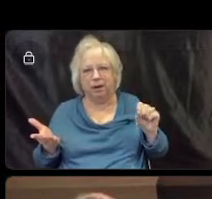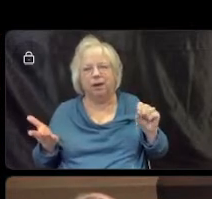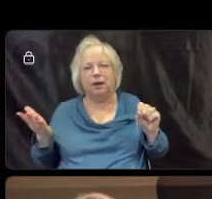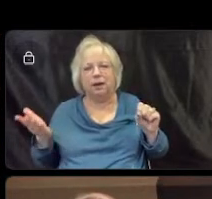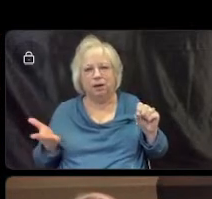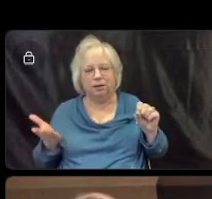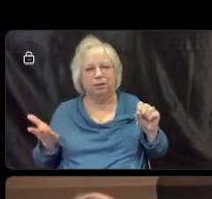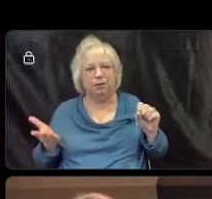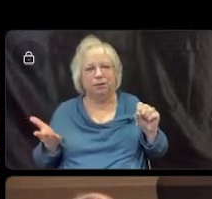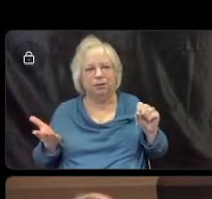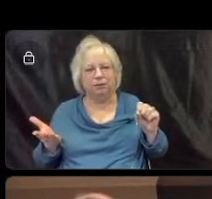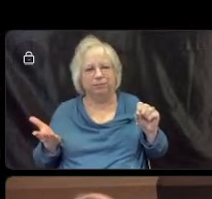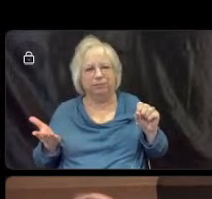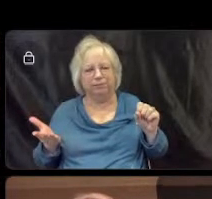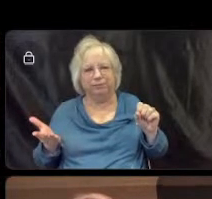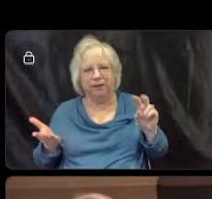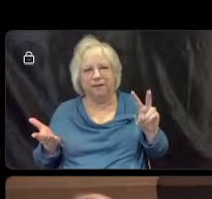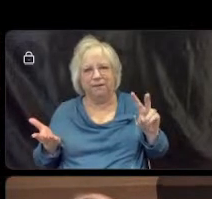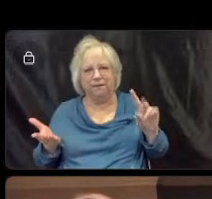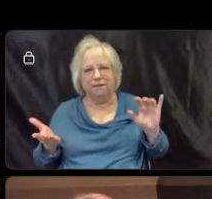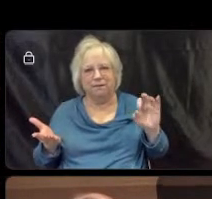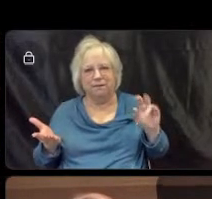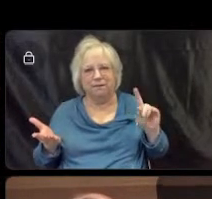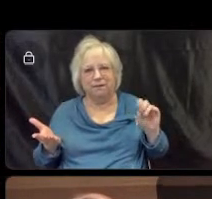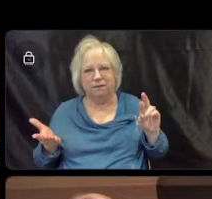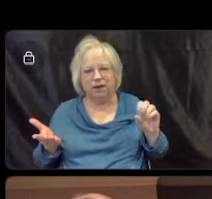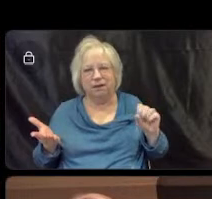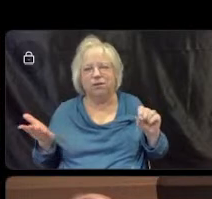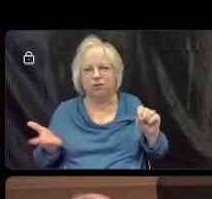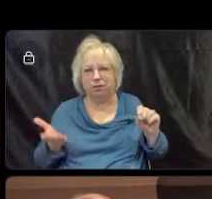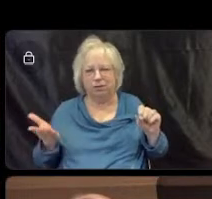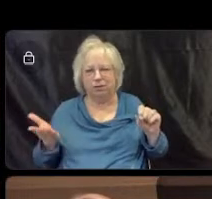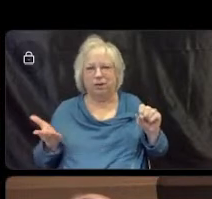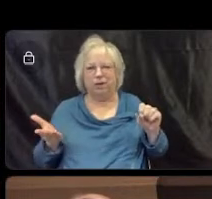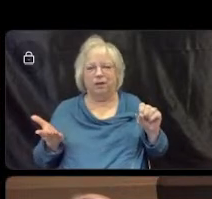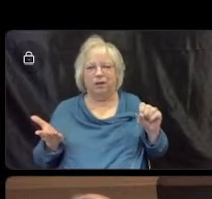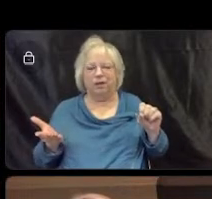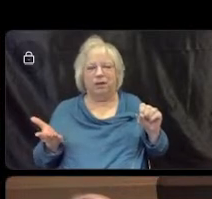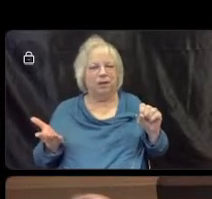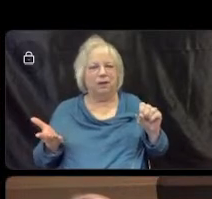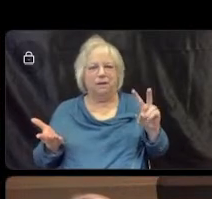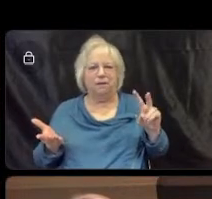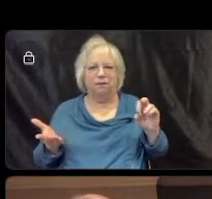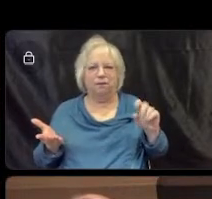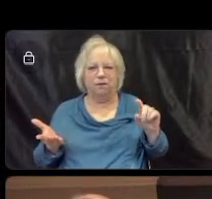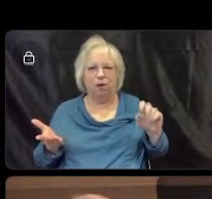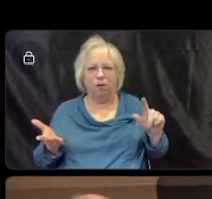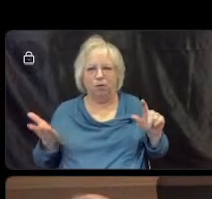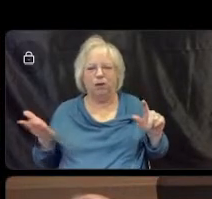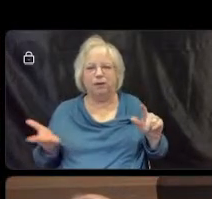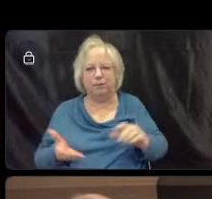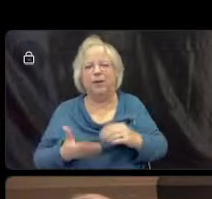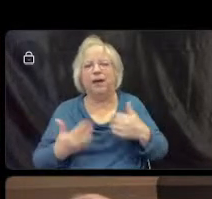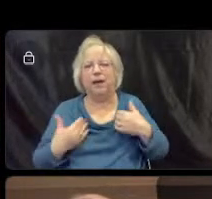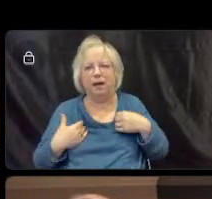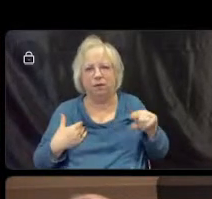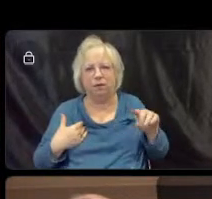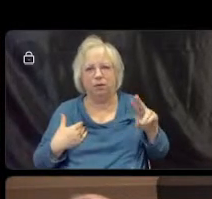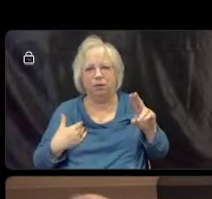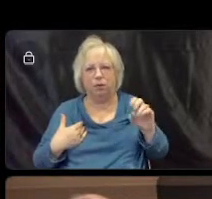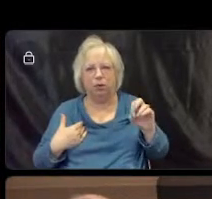Here. Vickers. Present. And Vogel. Here. We have a